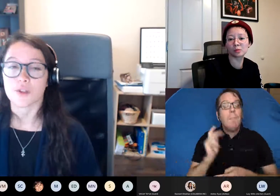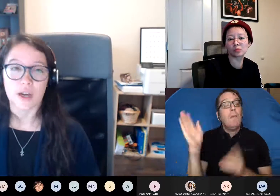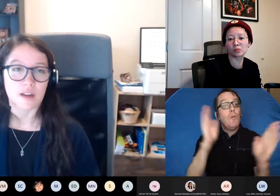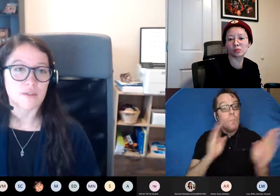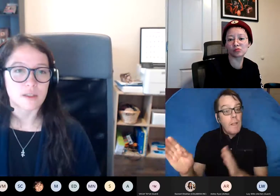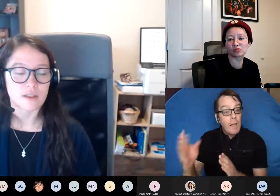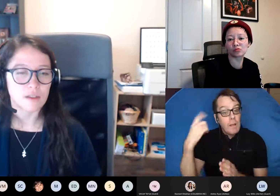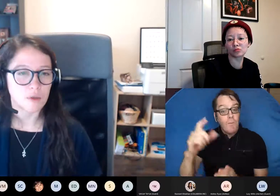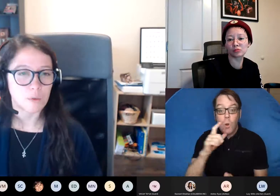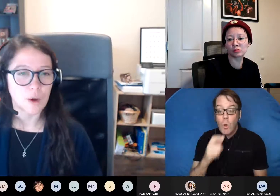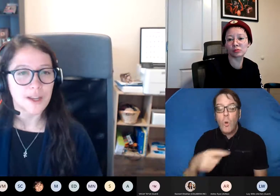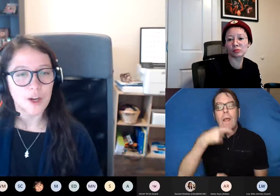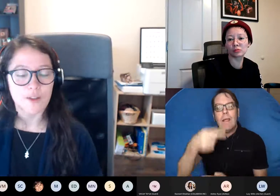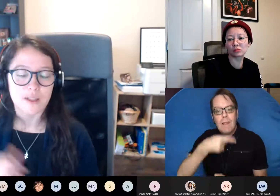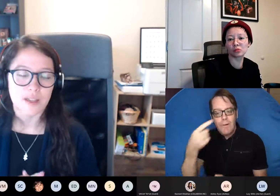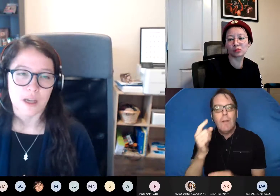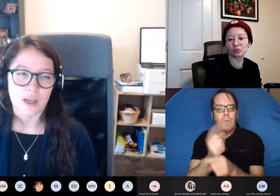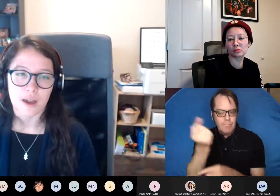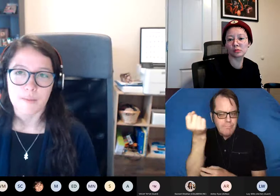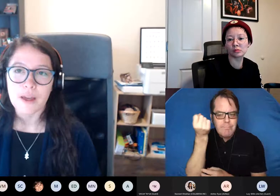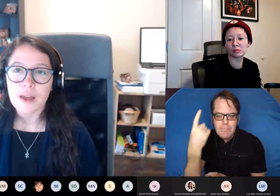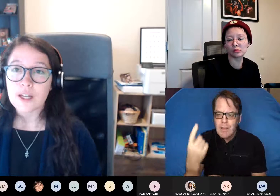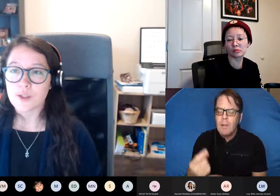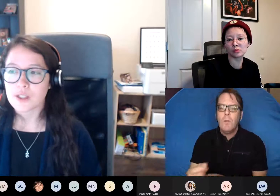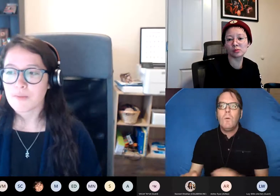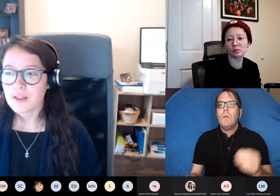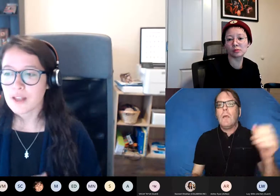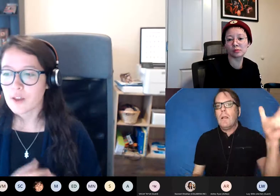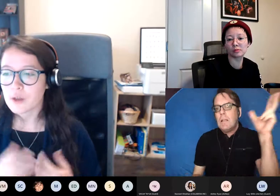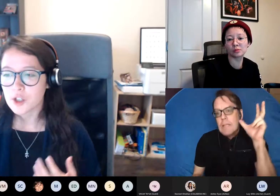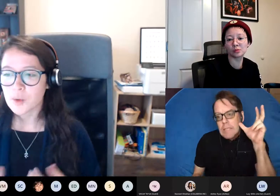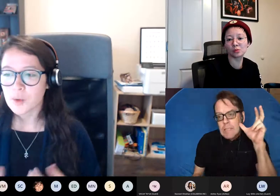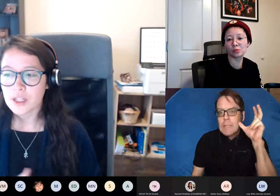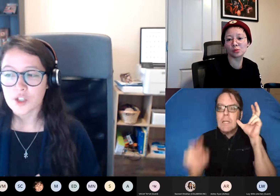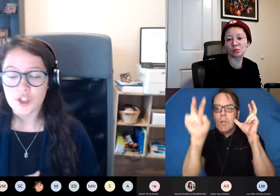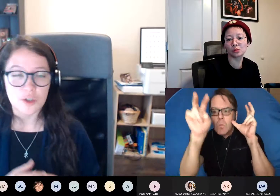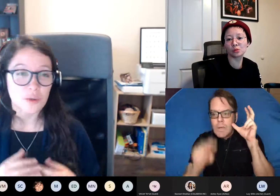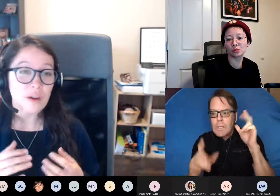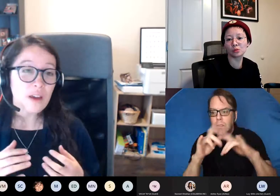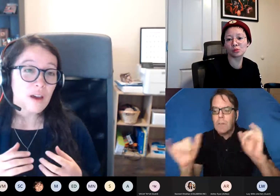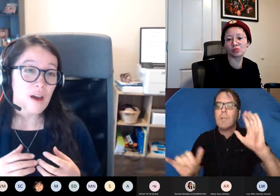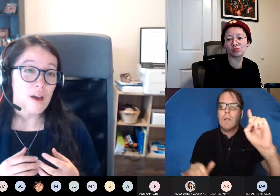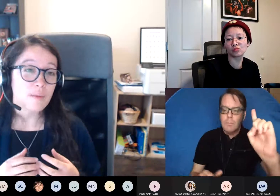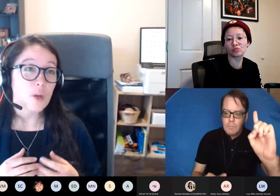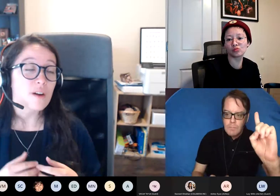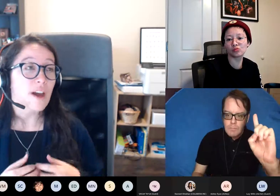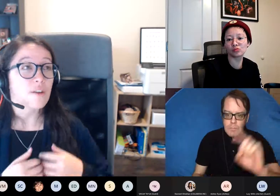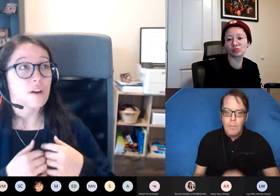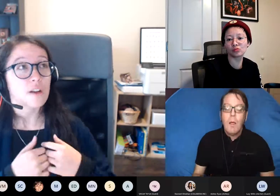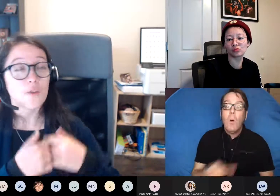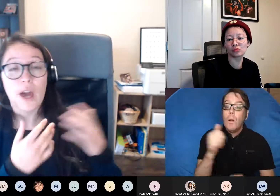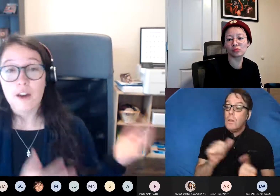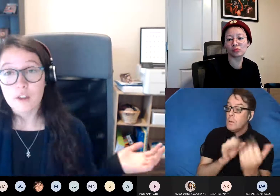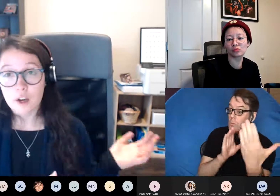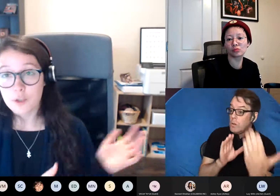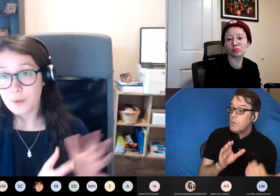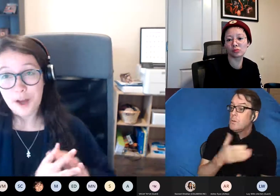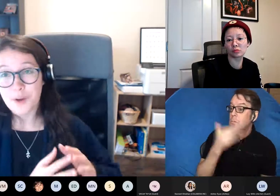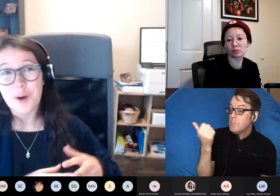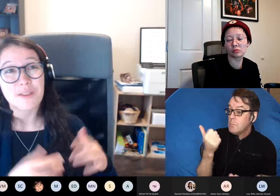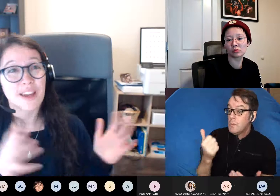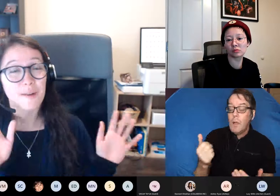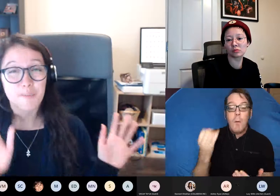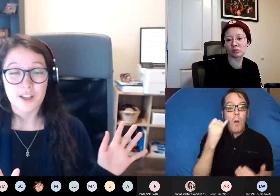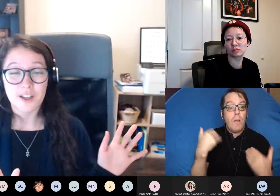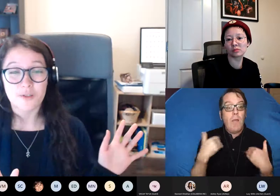read and also kind of listen through one ear at the same time. So something that you can do is to, you know, either if you have a large